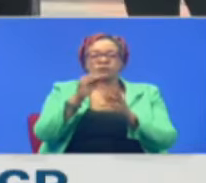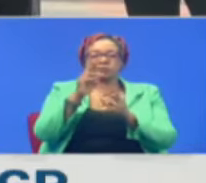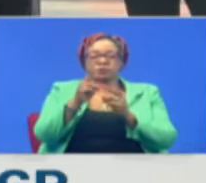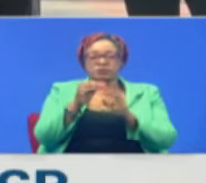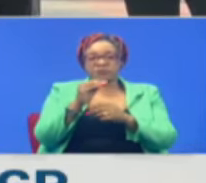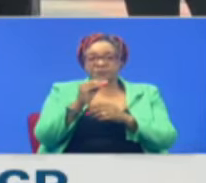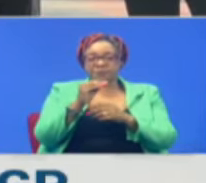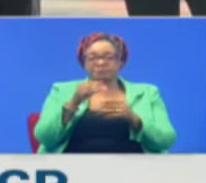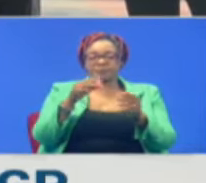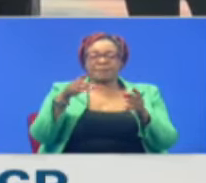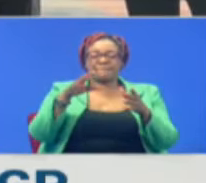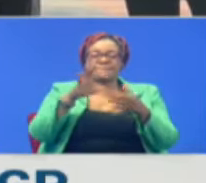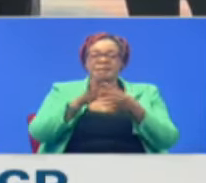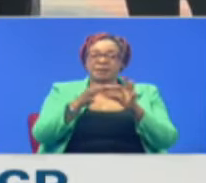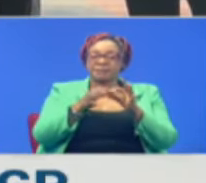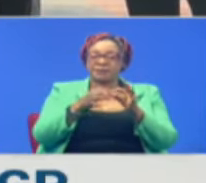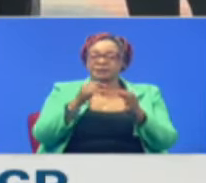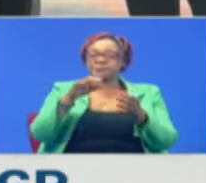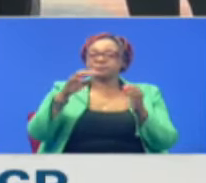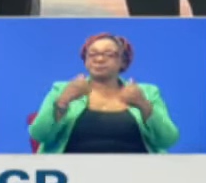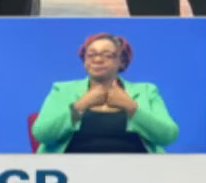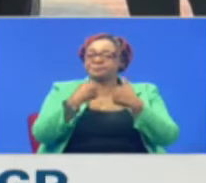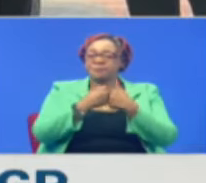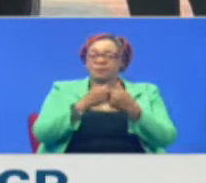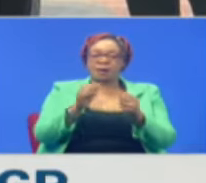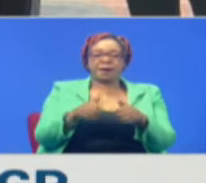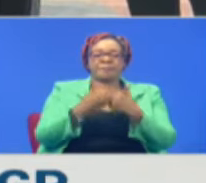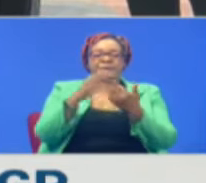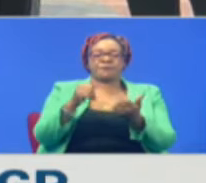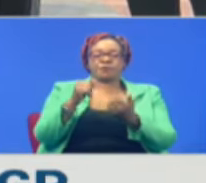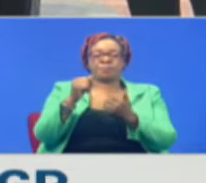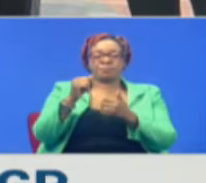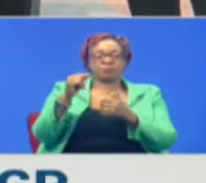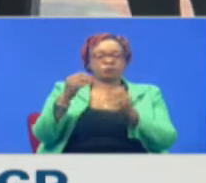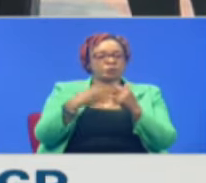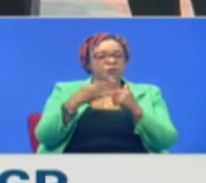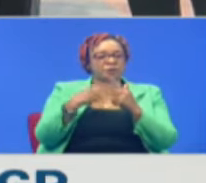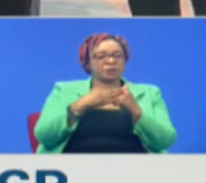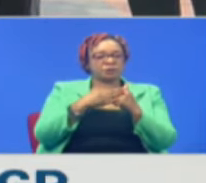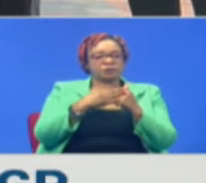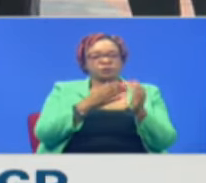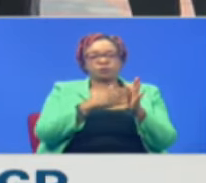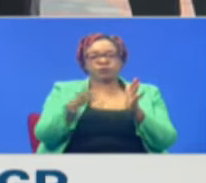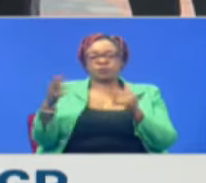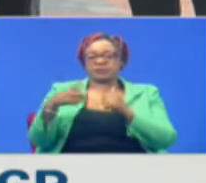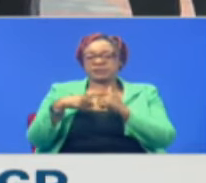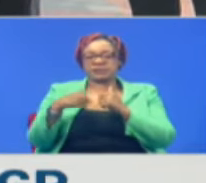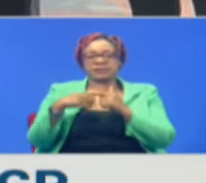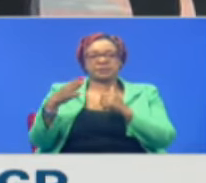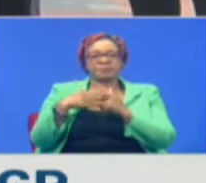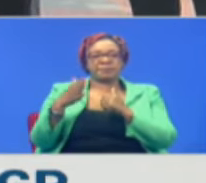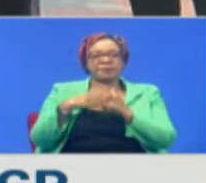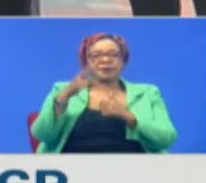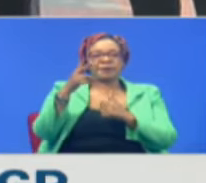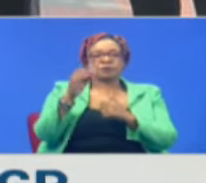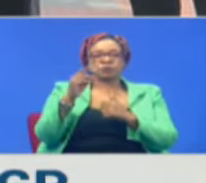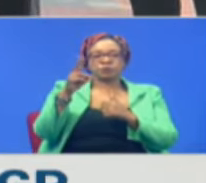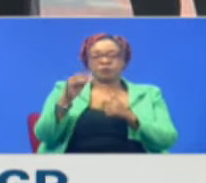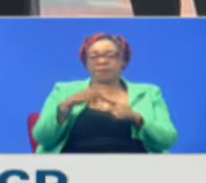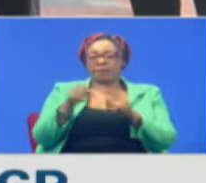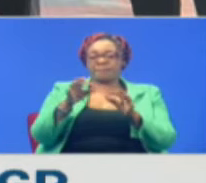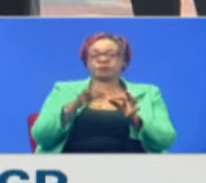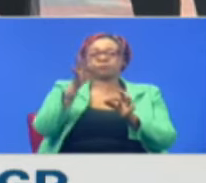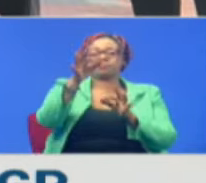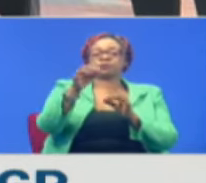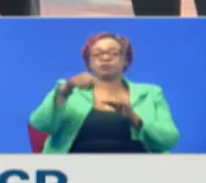Paralympic Games were scheduled for Tokyo from August 25th through to 6th September 2020, but postponed to this